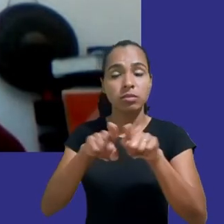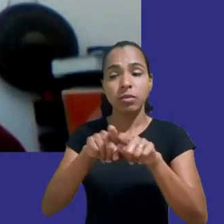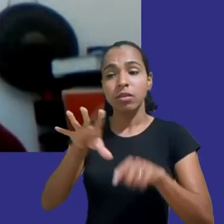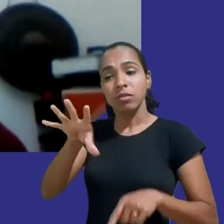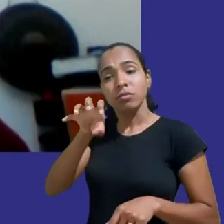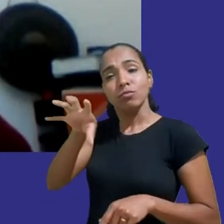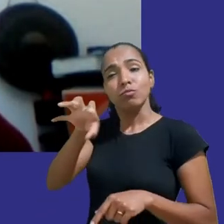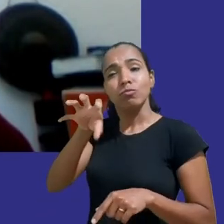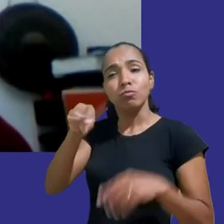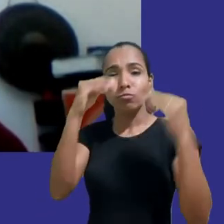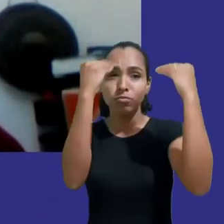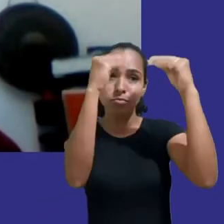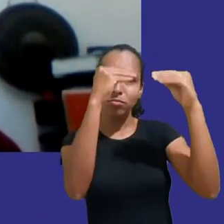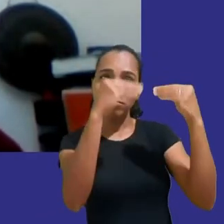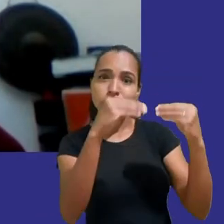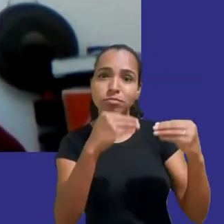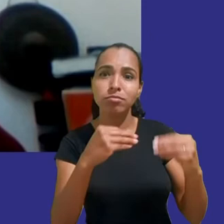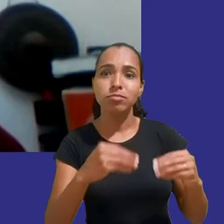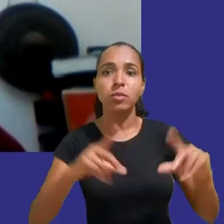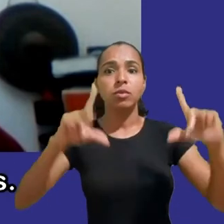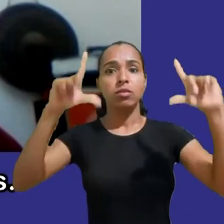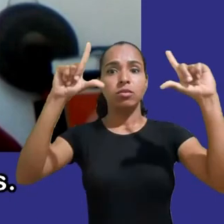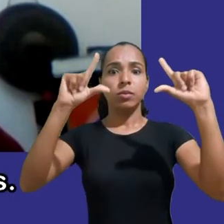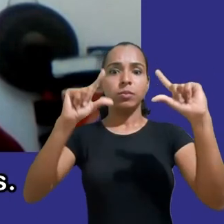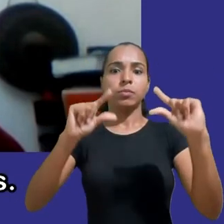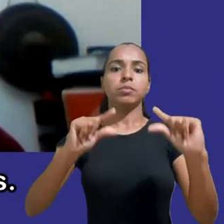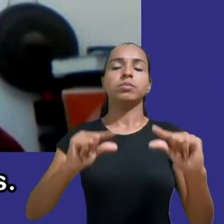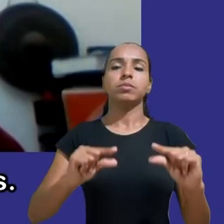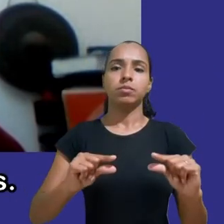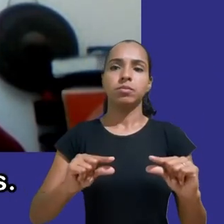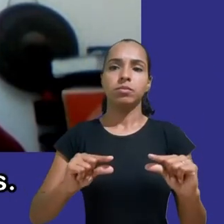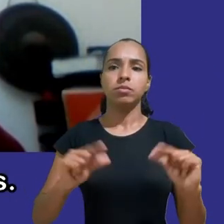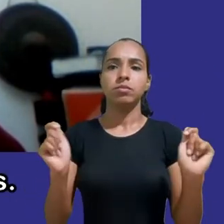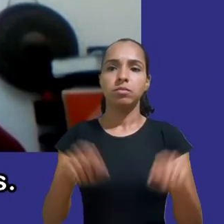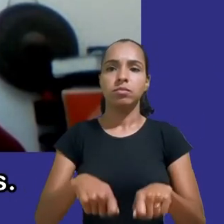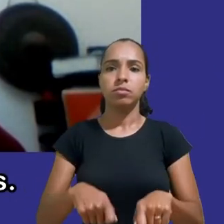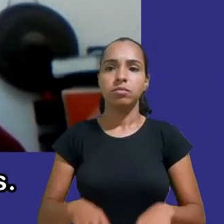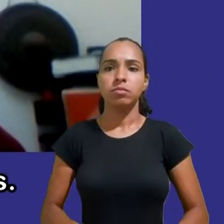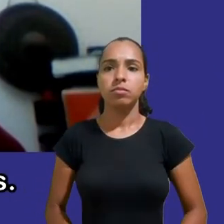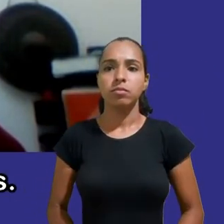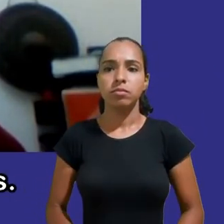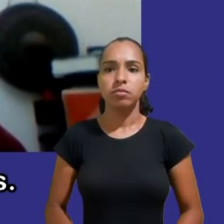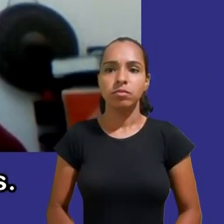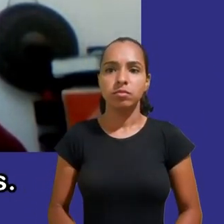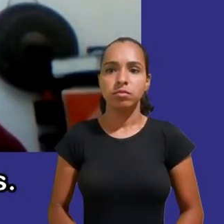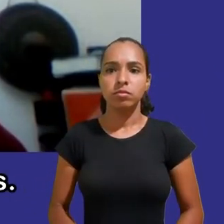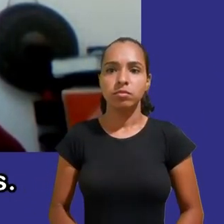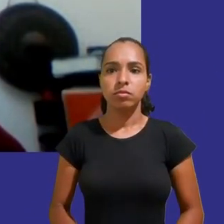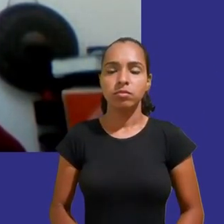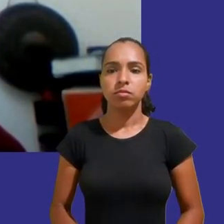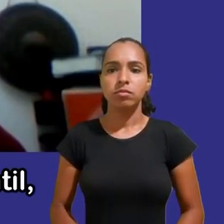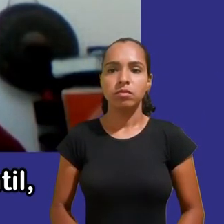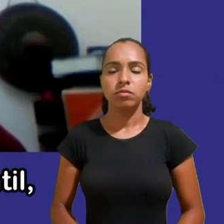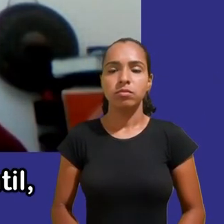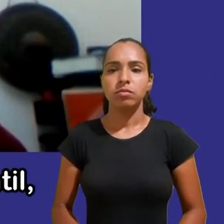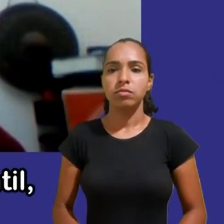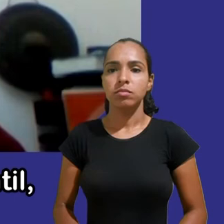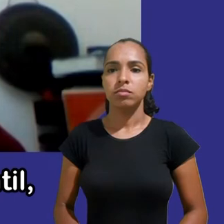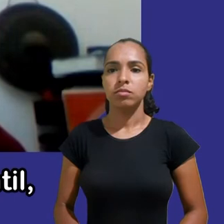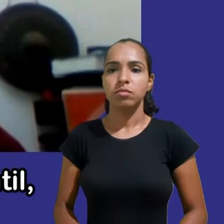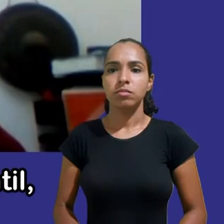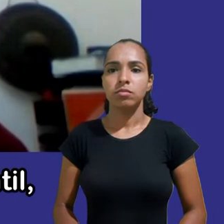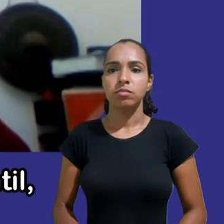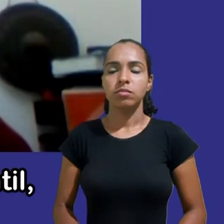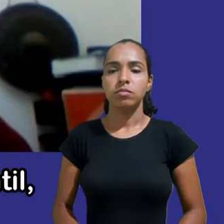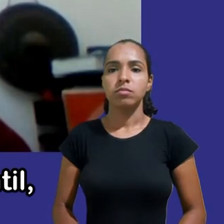data that is collected on our children you know it's a little bit outdated but I think the figure still speaks for itself research by